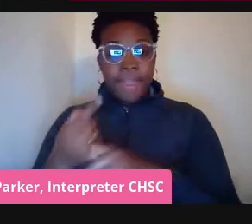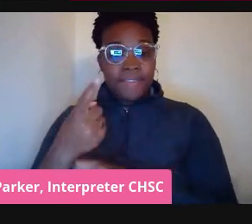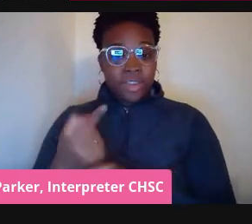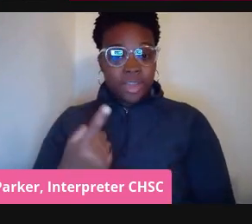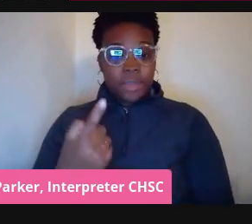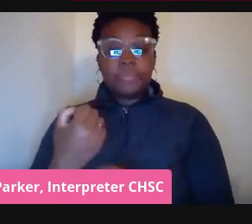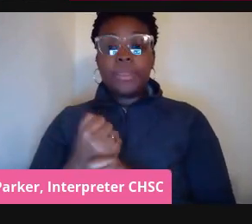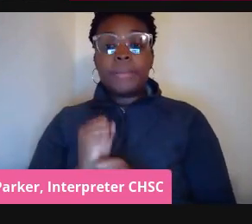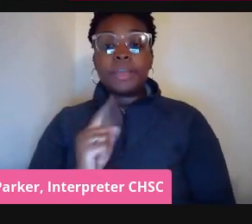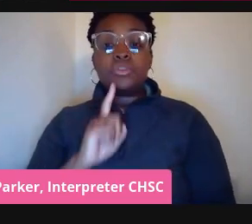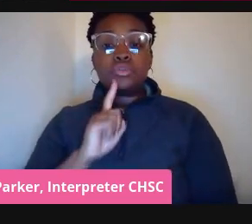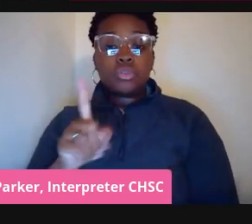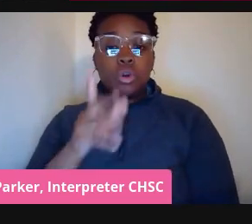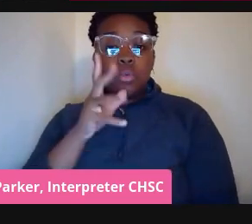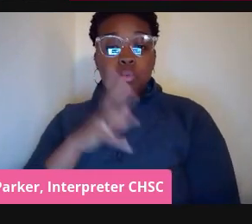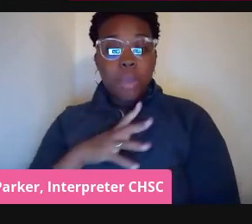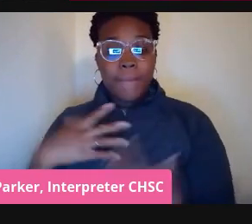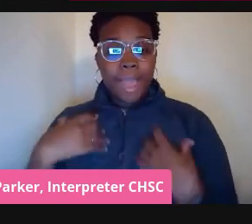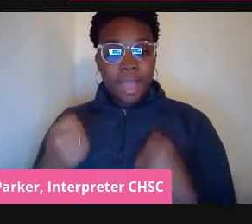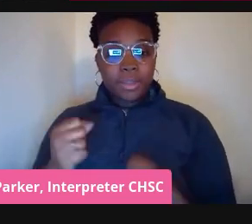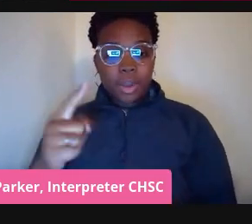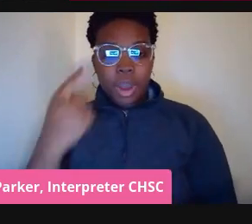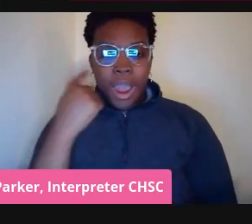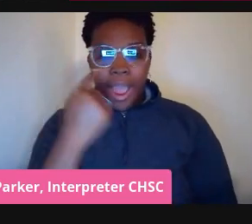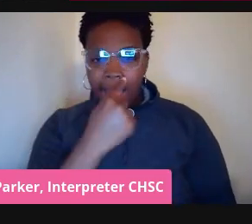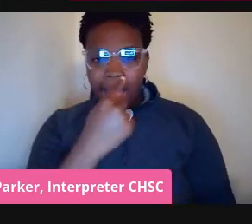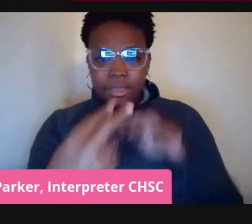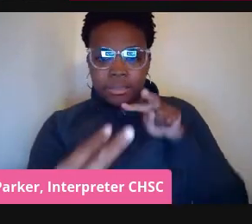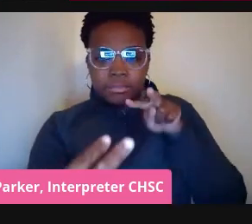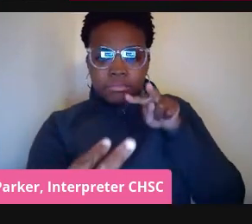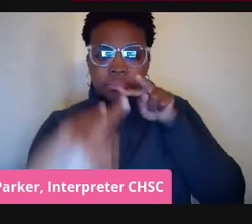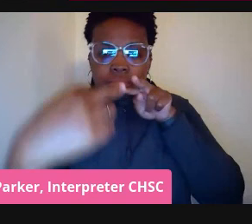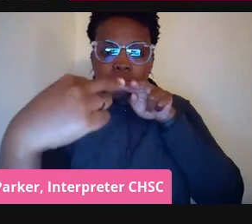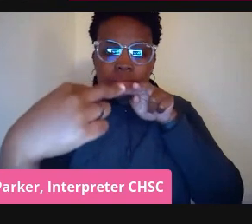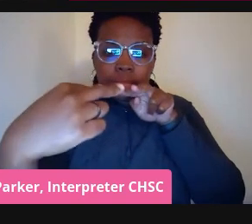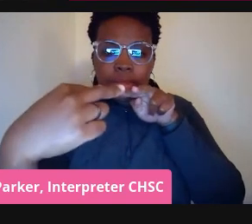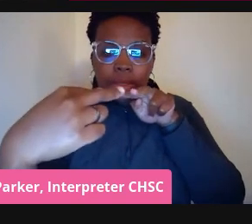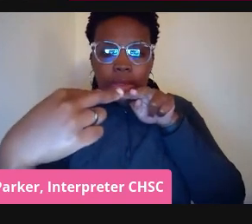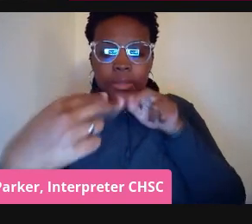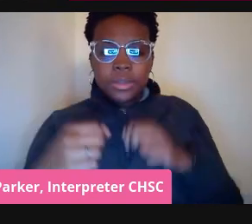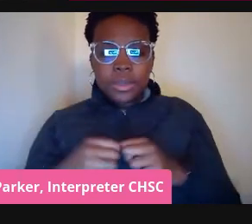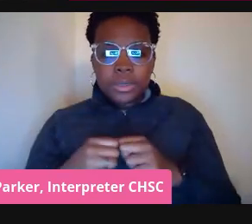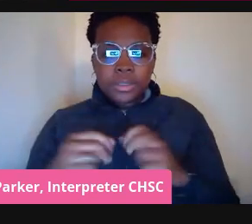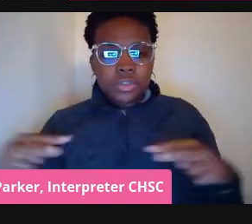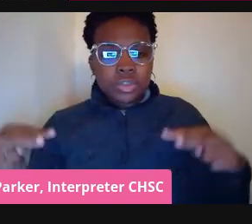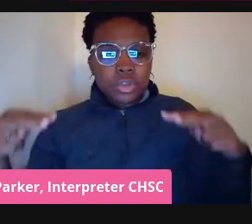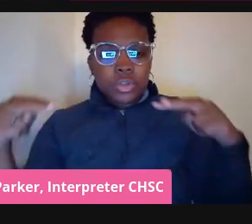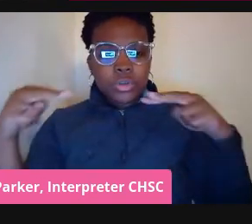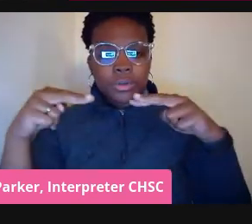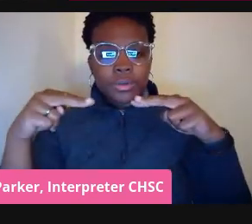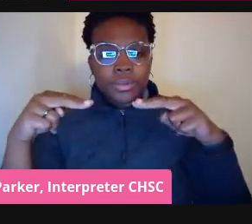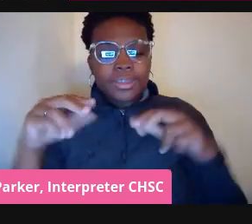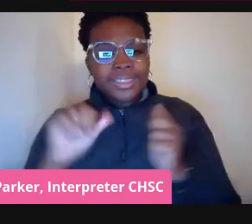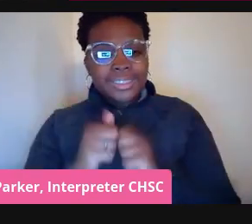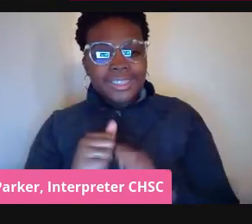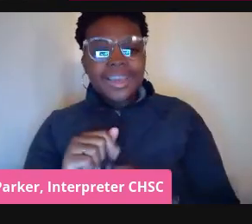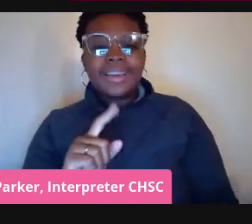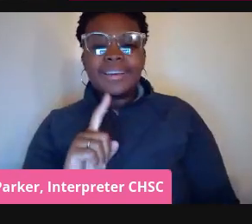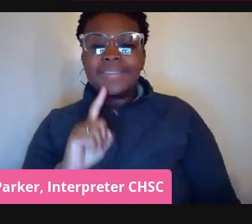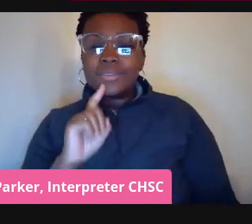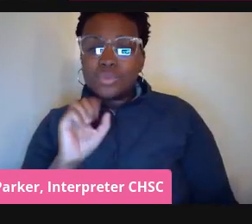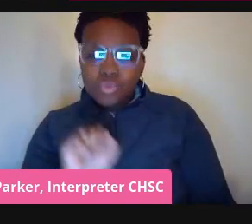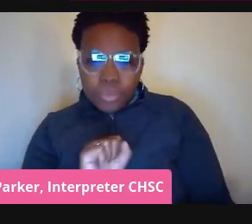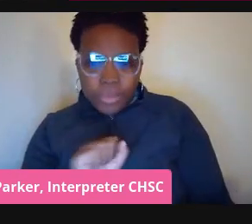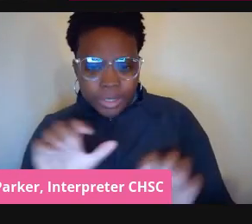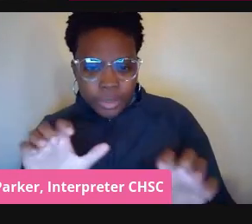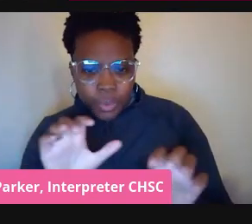healthy. Look in her eyes. Look in her eyes to see how she's really doing. This goes